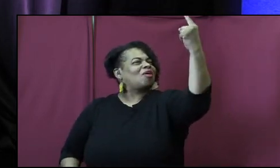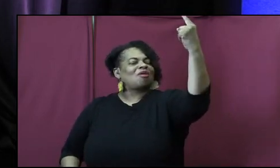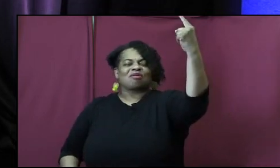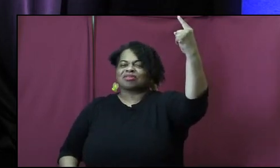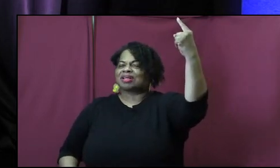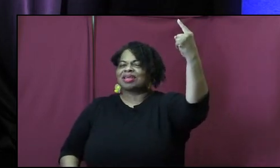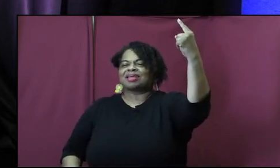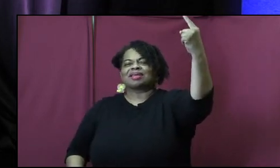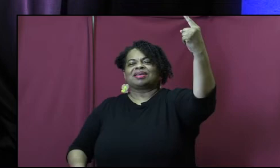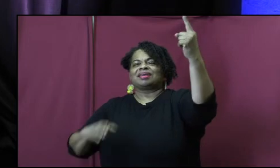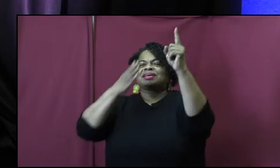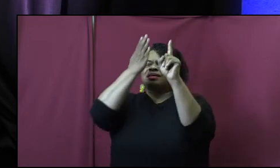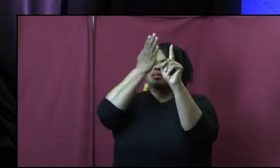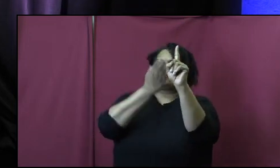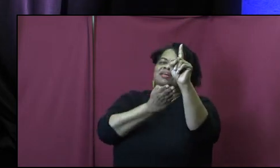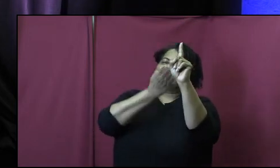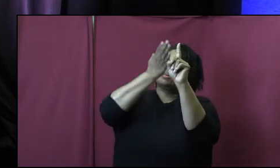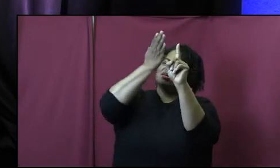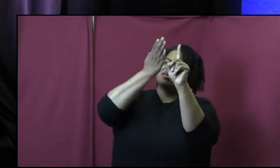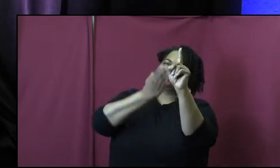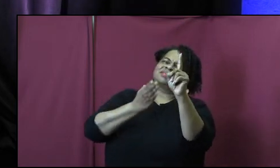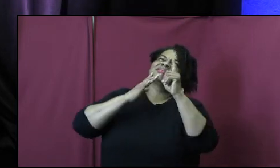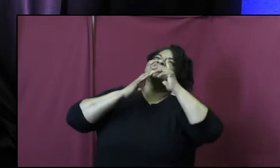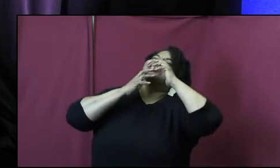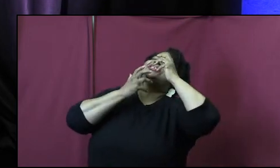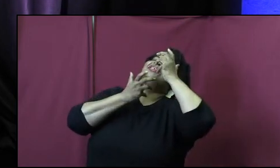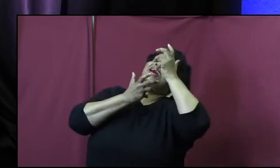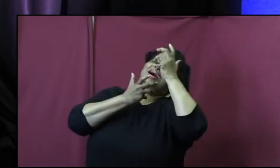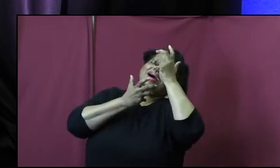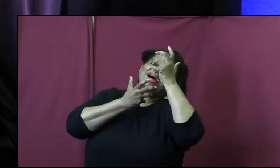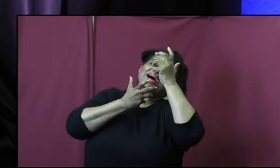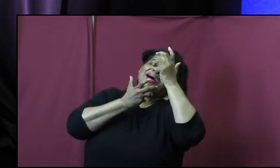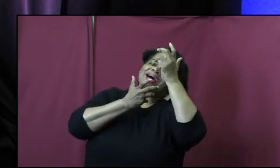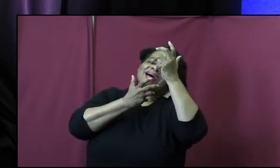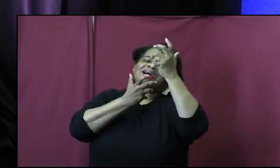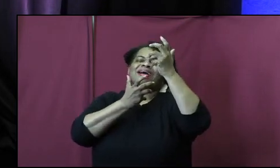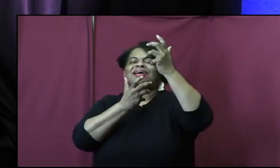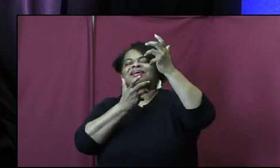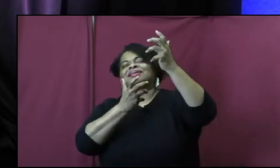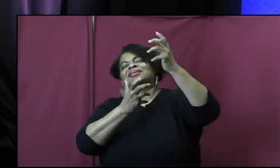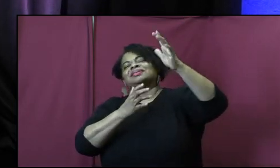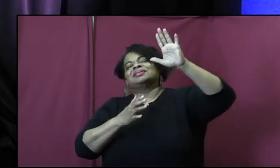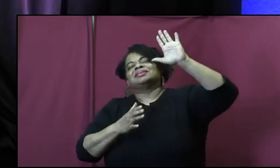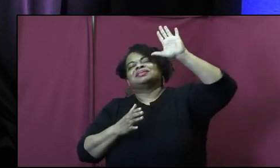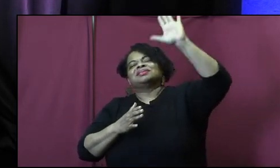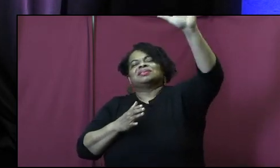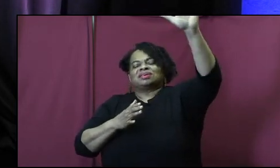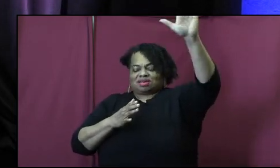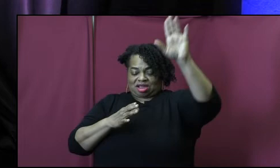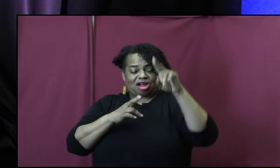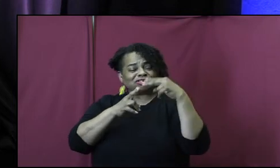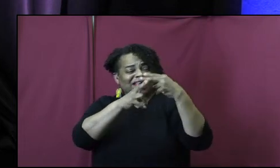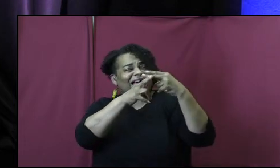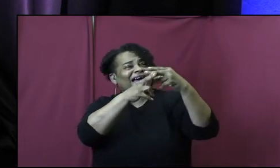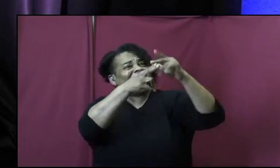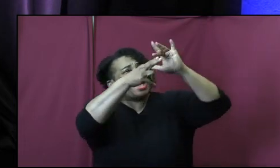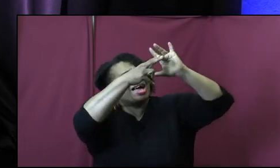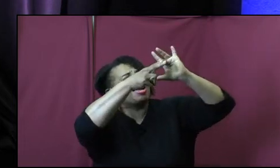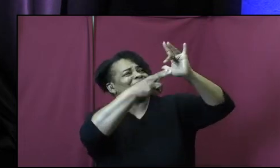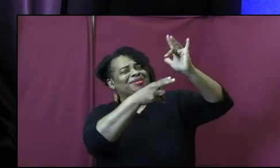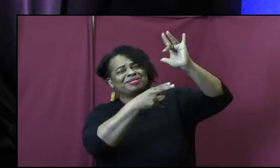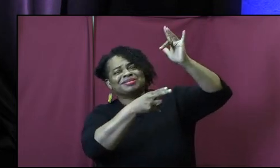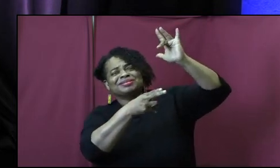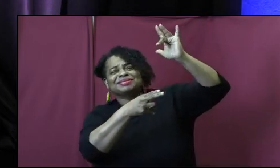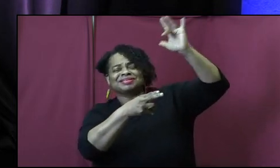yeah. And I am calling out to you for strength and change. I